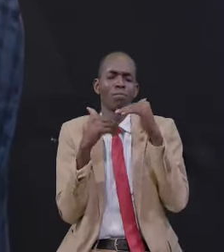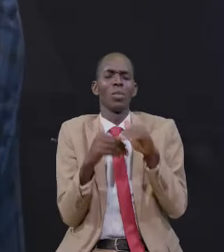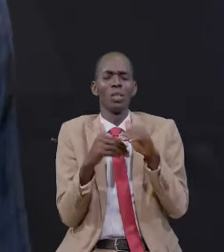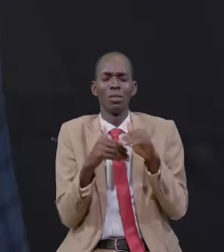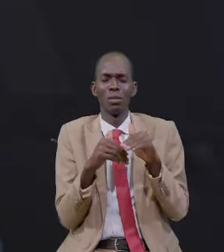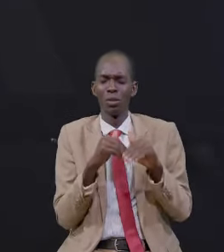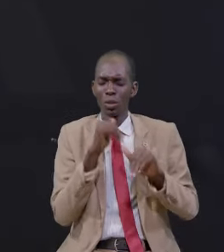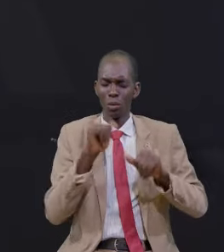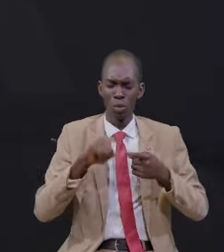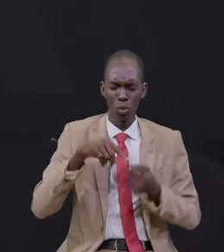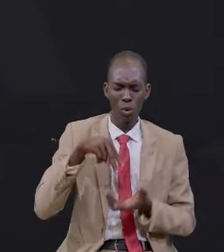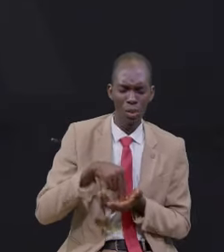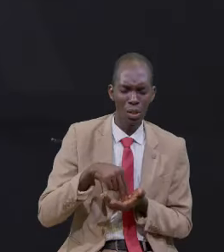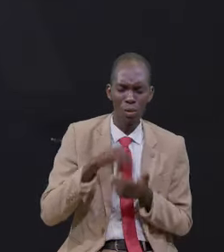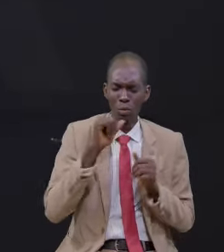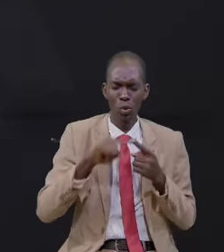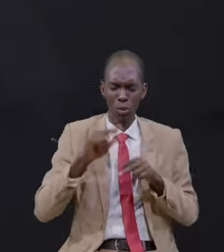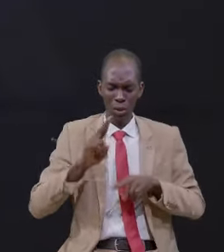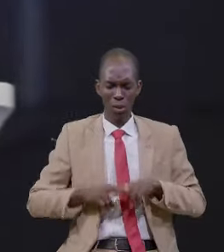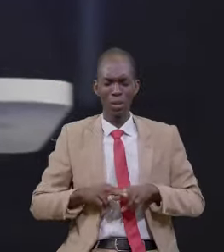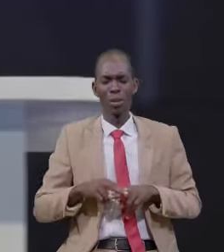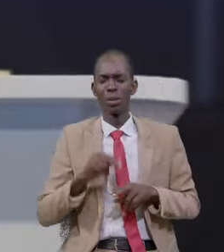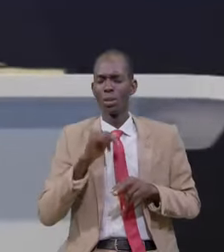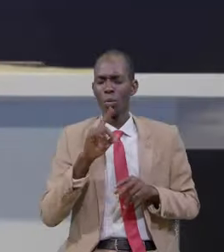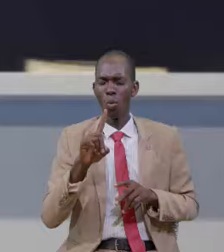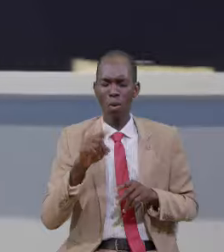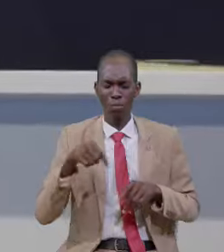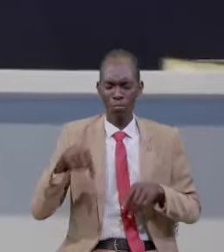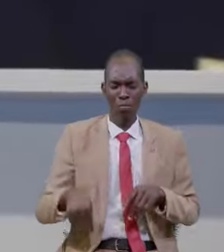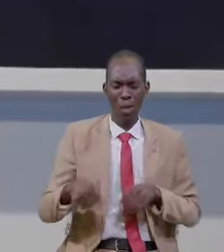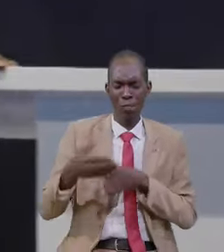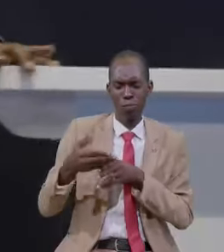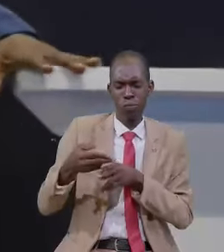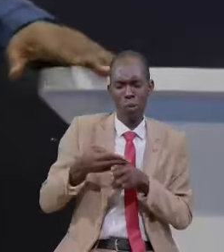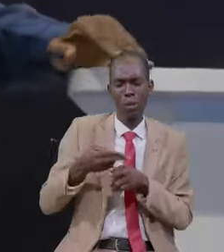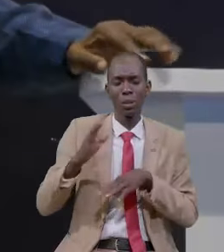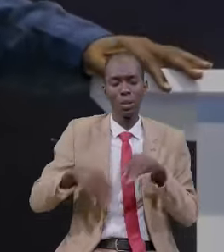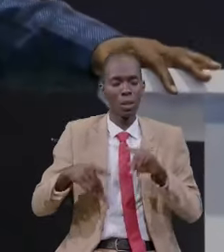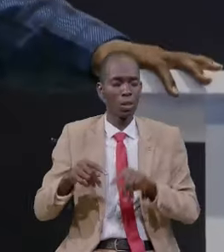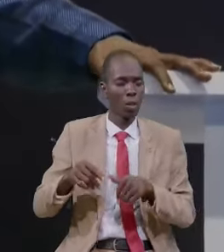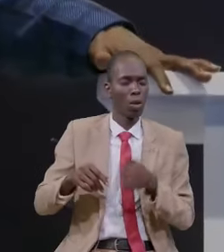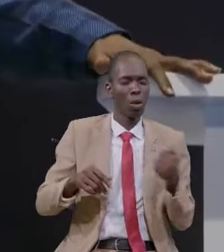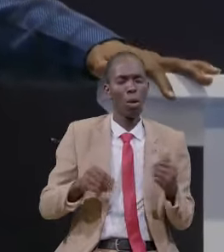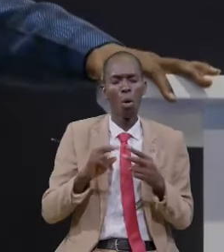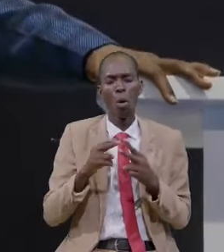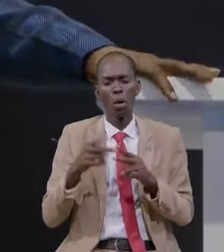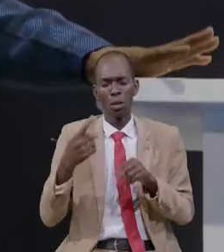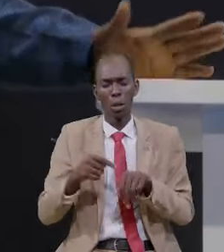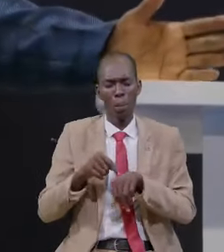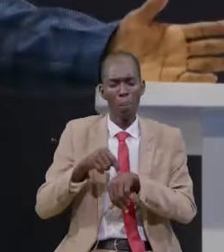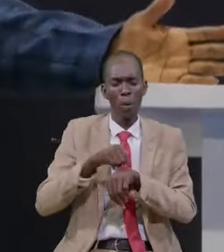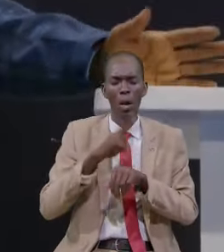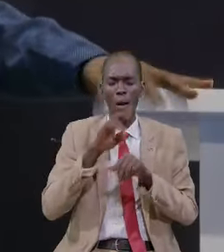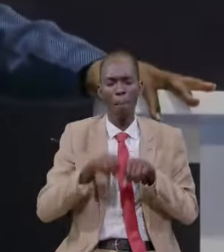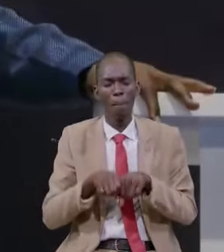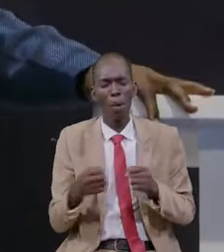up or sitting down, or one leg shorter than the other, or the bones are broken, or